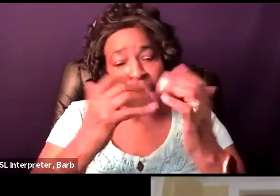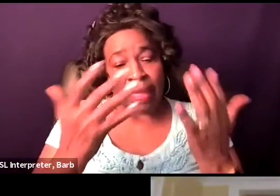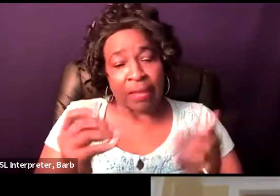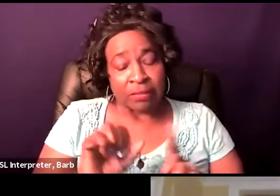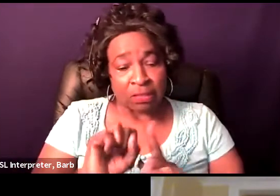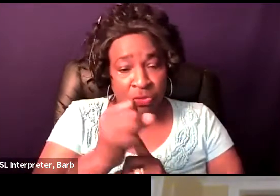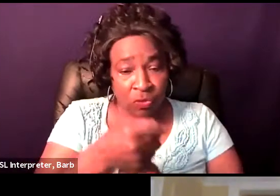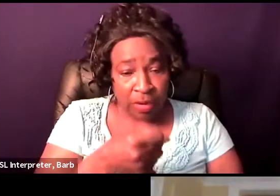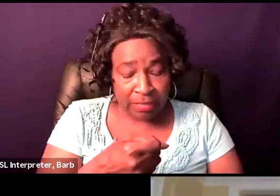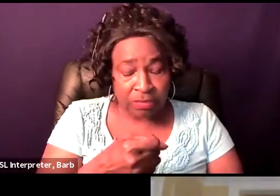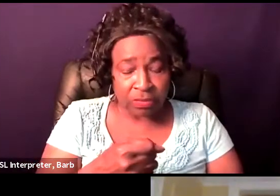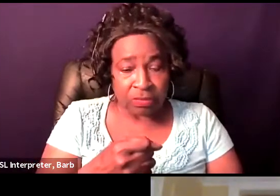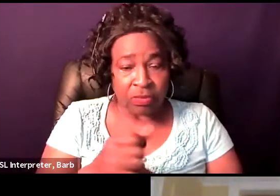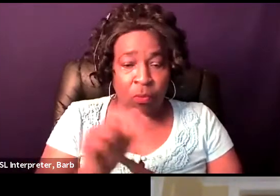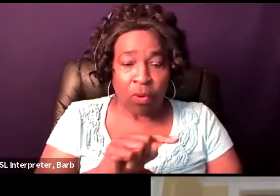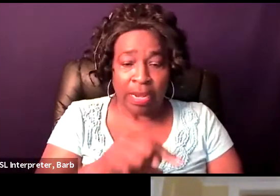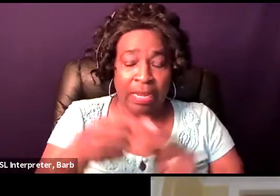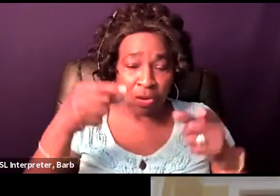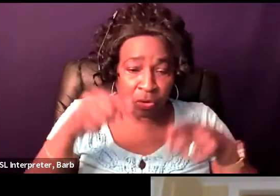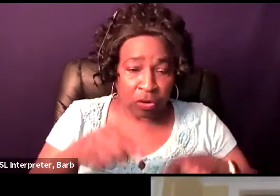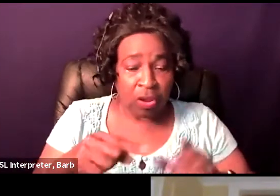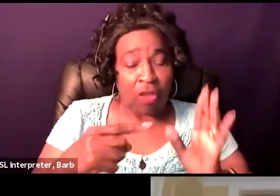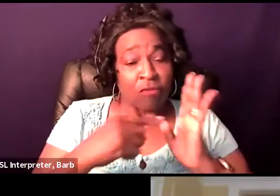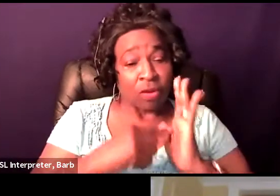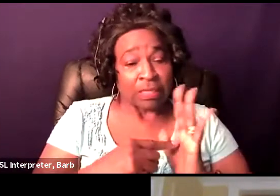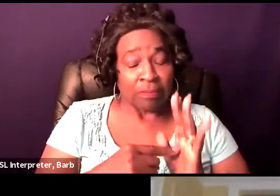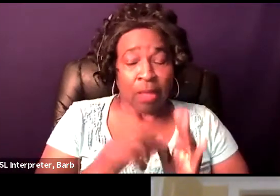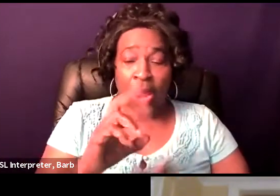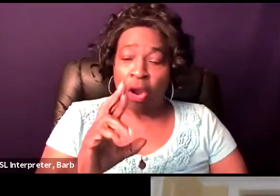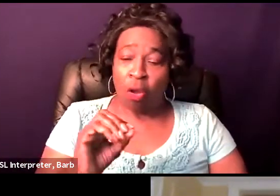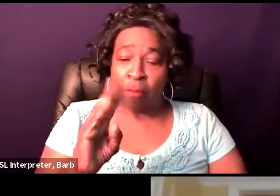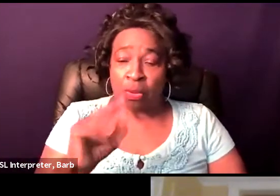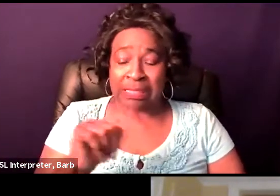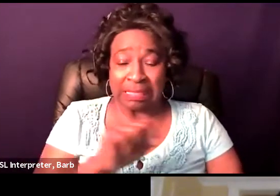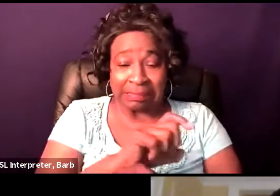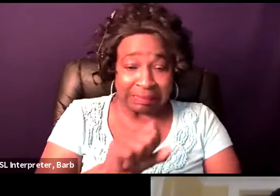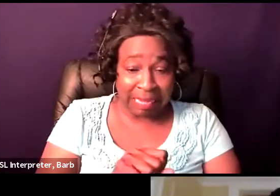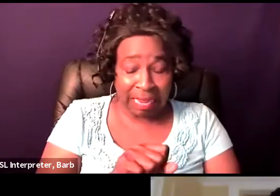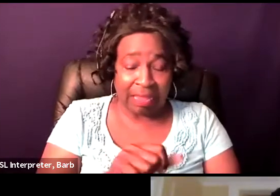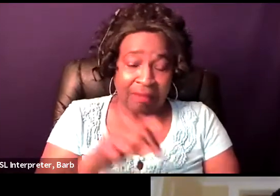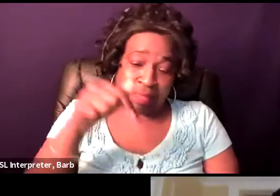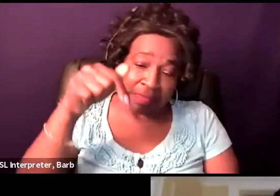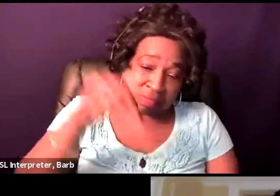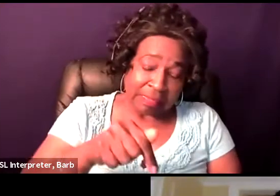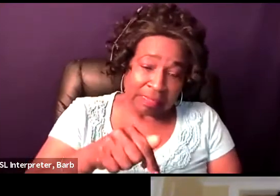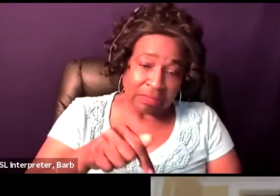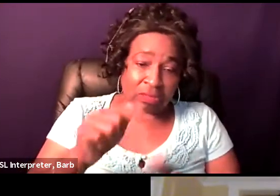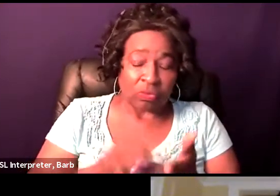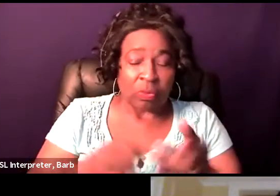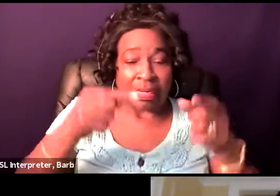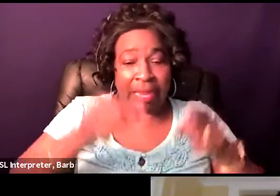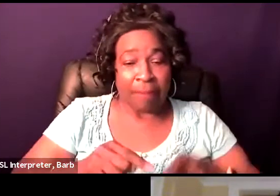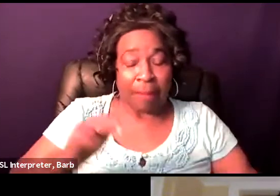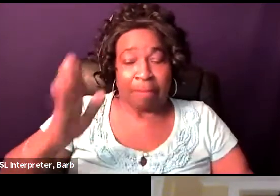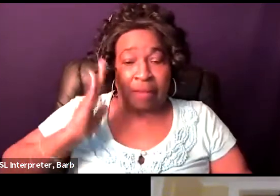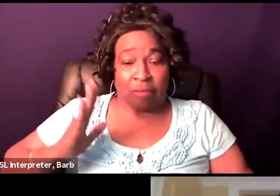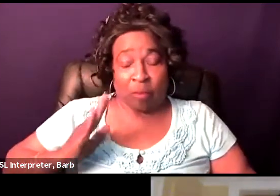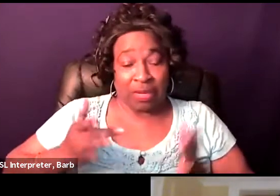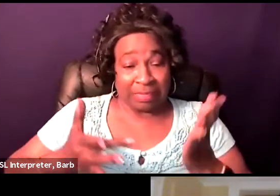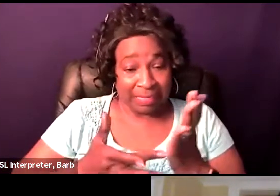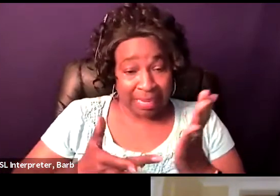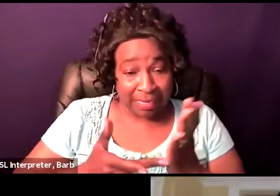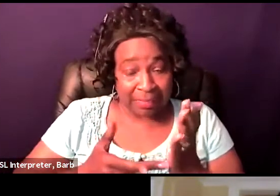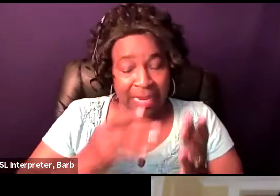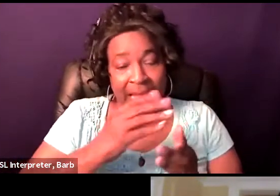its context. And so, for example, the robot slaves, the context is both what existed prior to the technology, and then